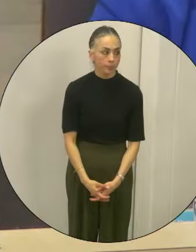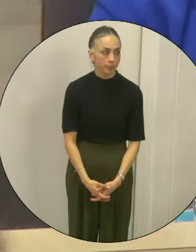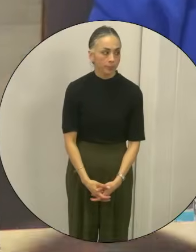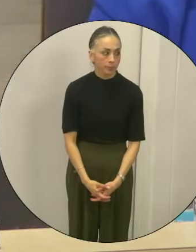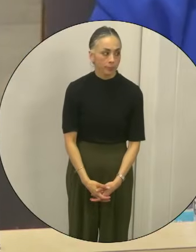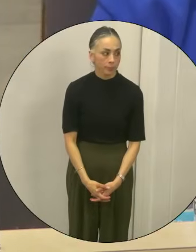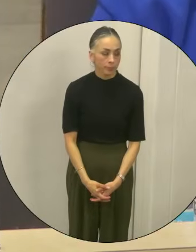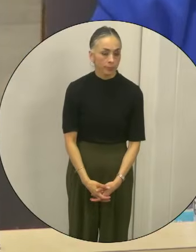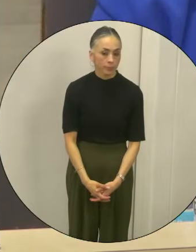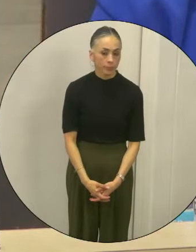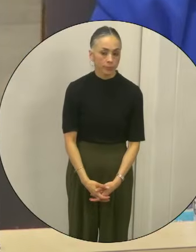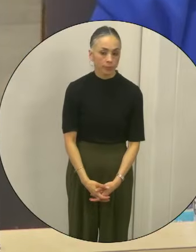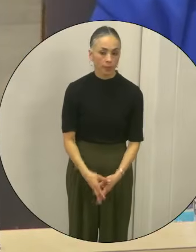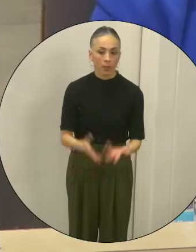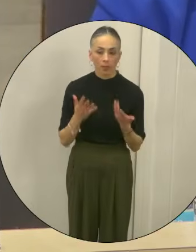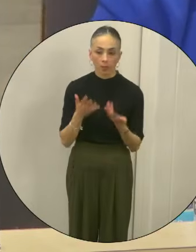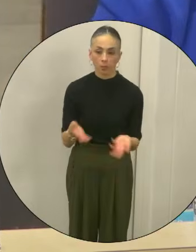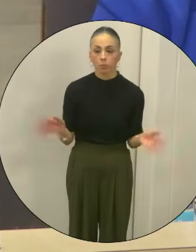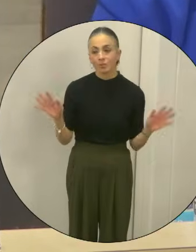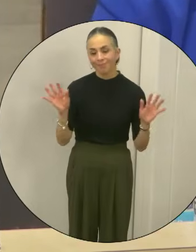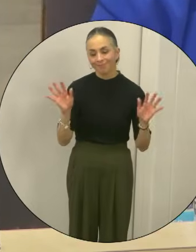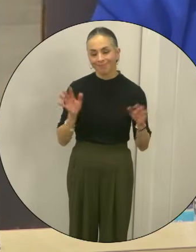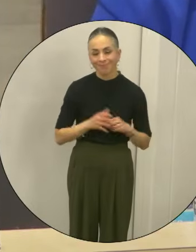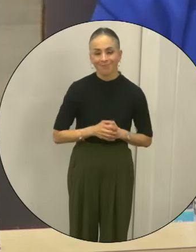Okay, thank you. That concludes